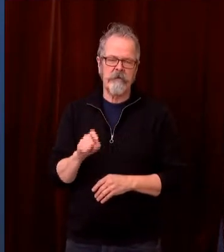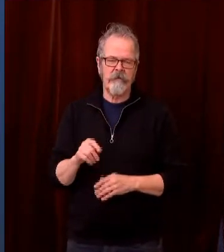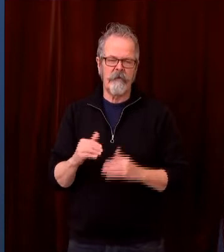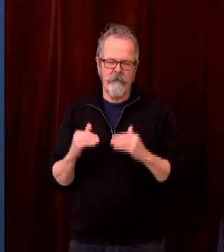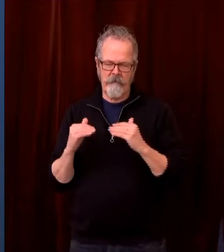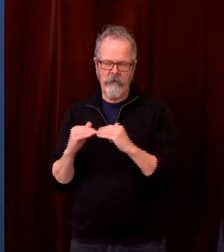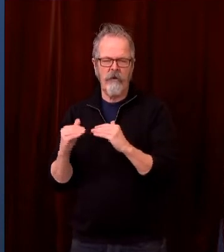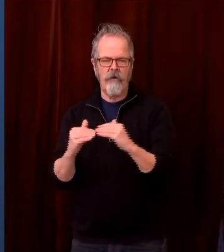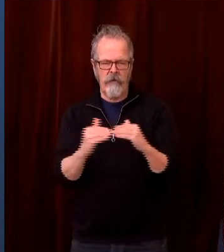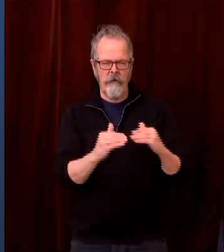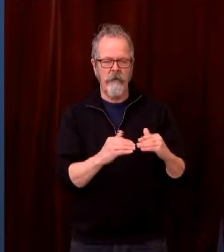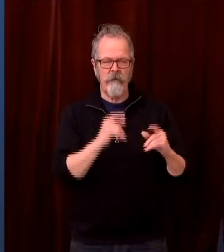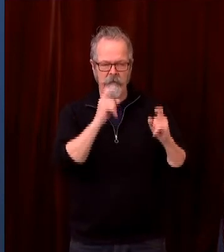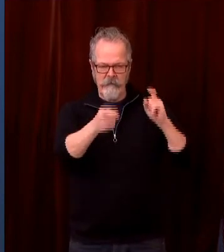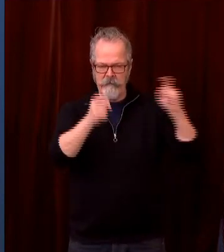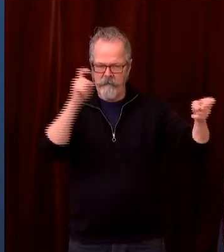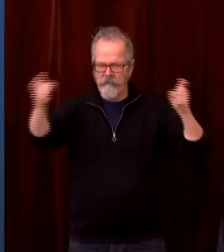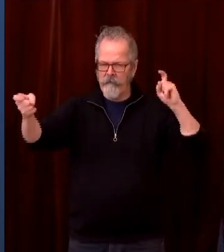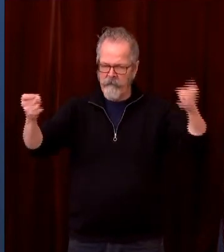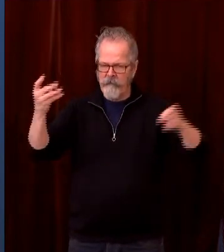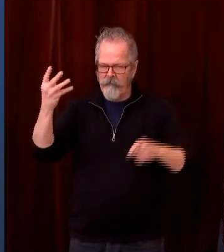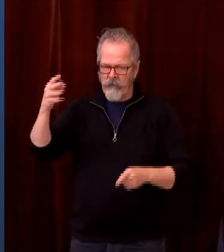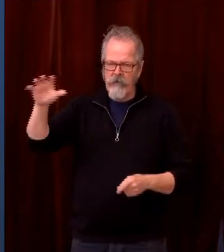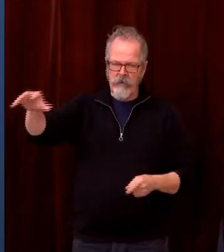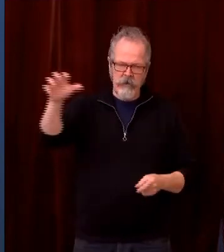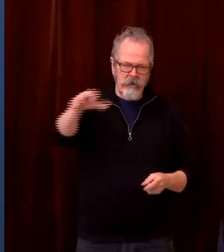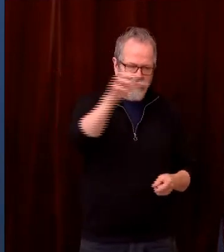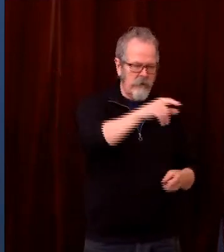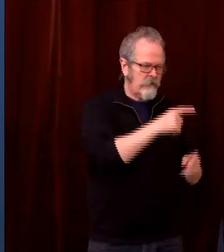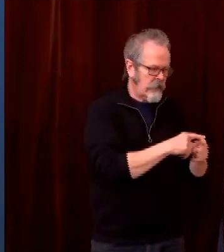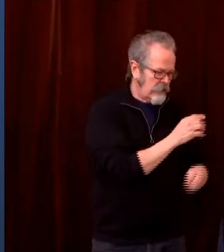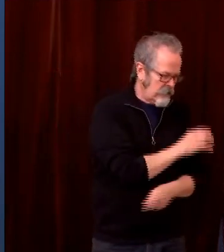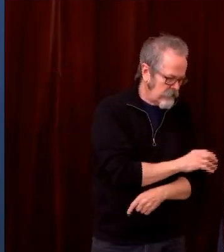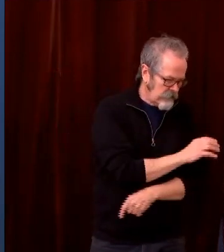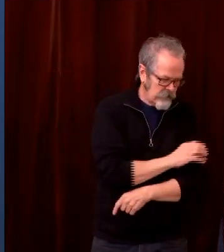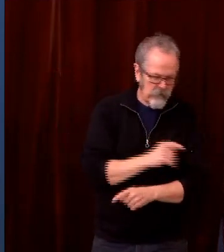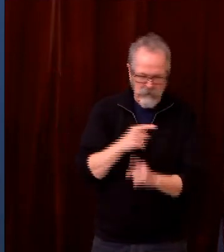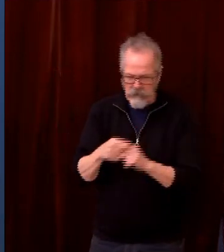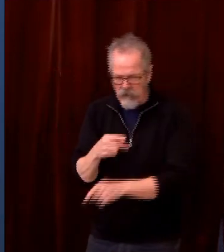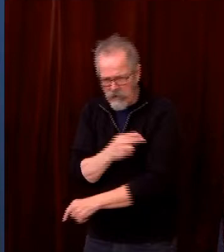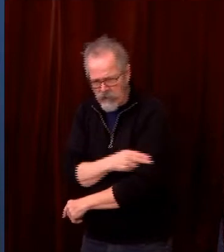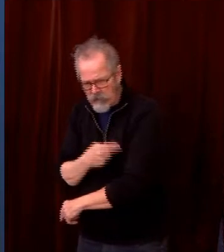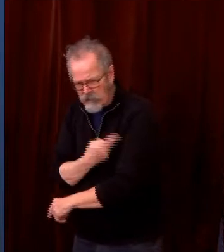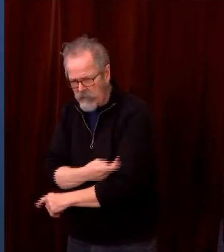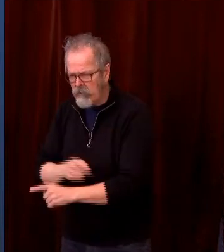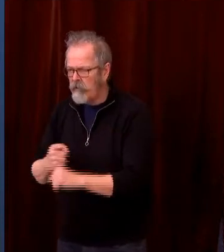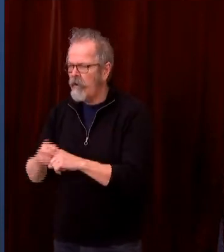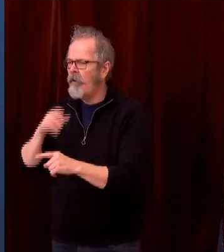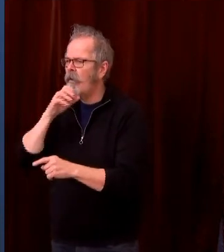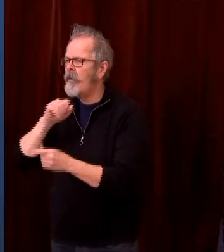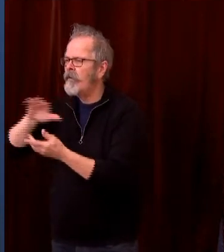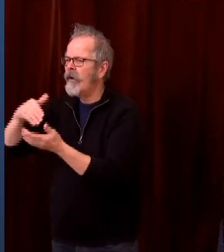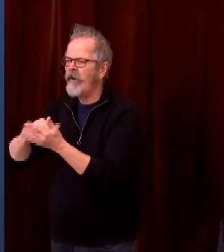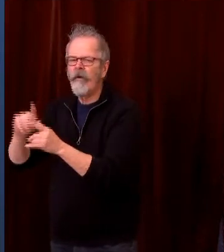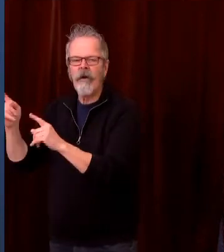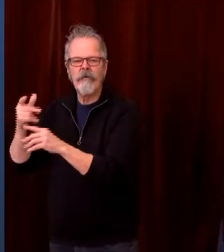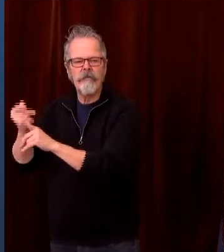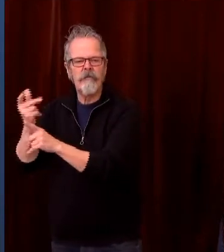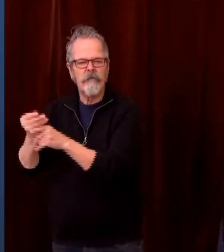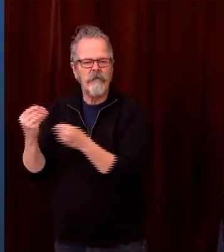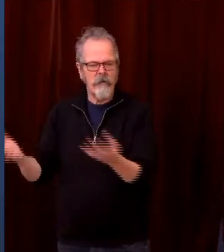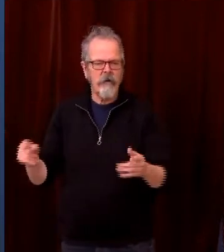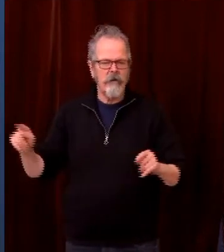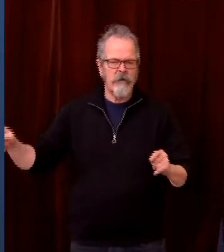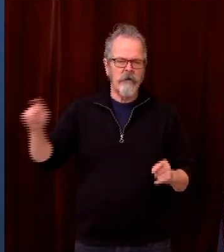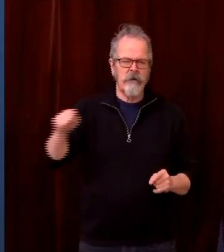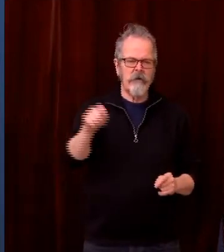to all of those. This week, we're standing up and getting some lessons learned from these 4 mass vac sites and wanted to make sure that they had enough